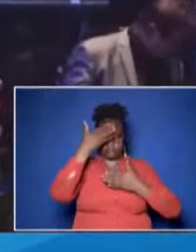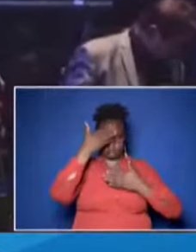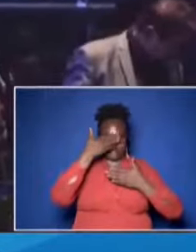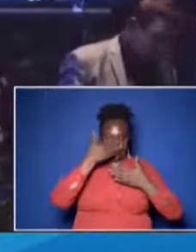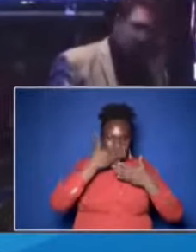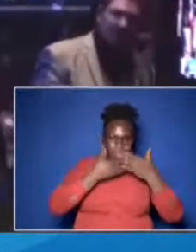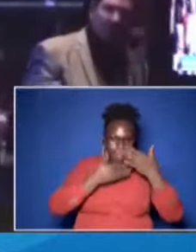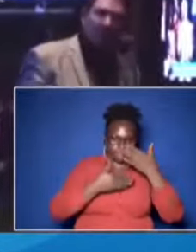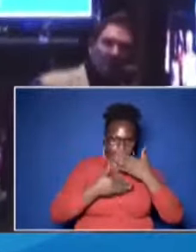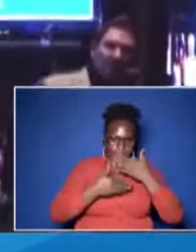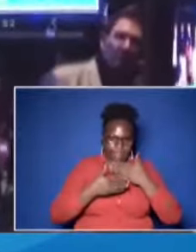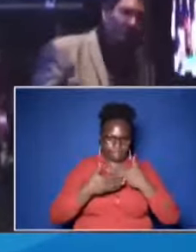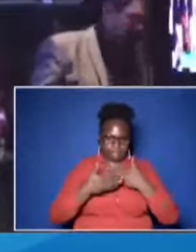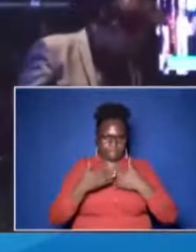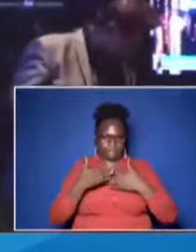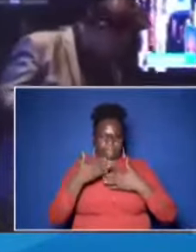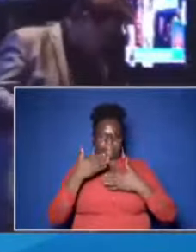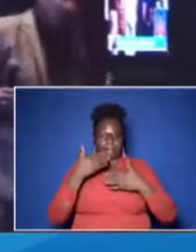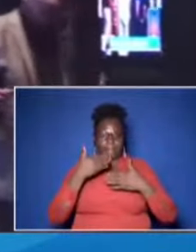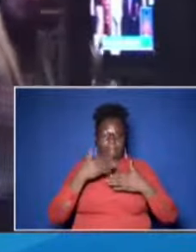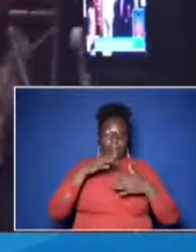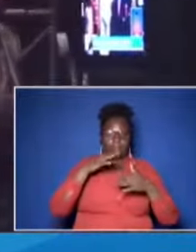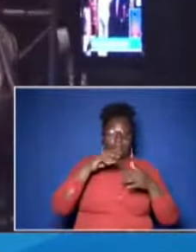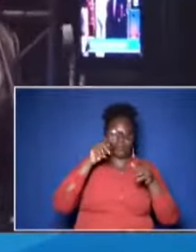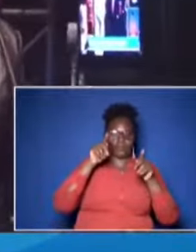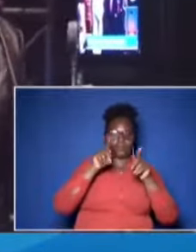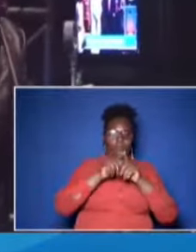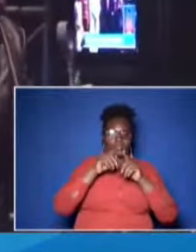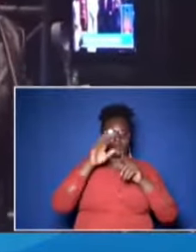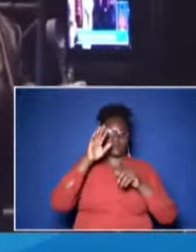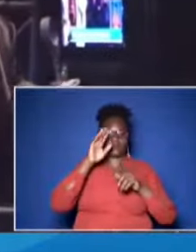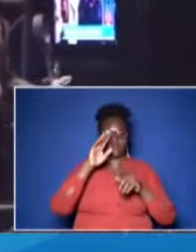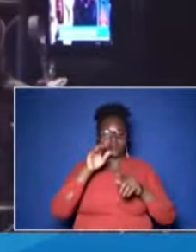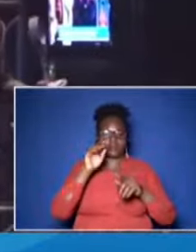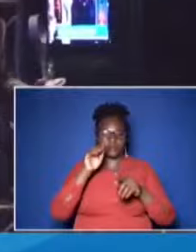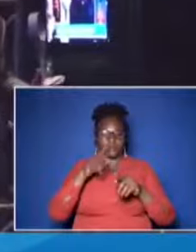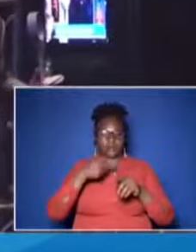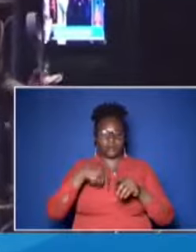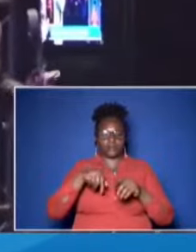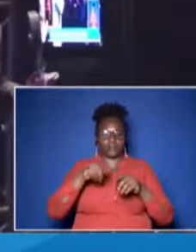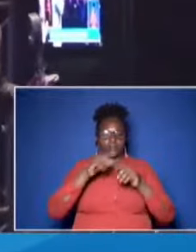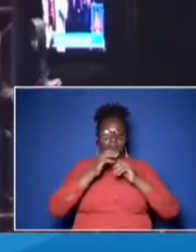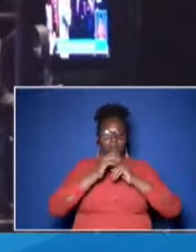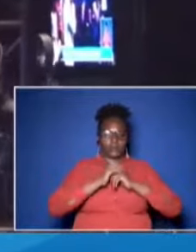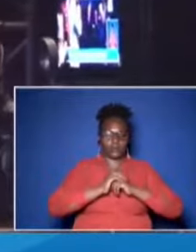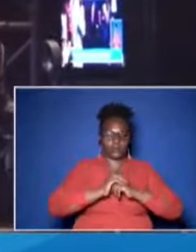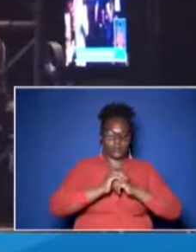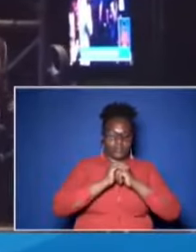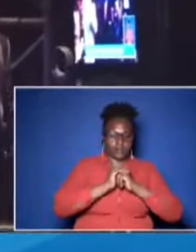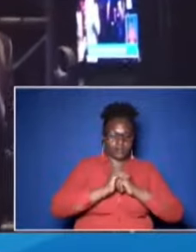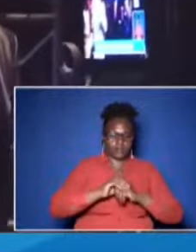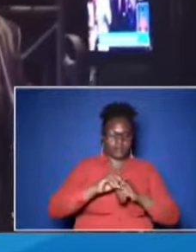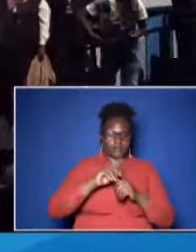presence now lift your hands and receive your healing wherever you are